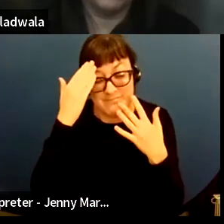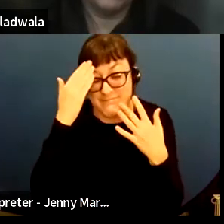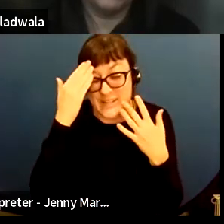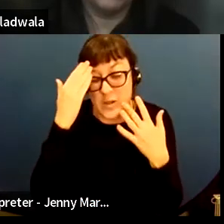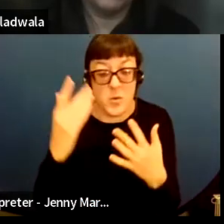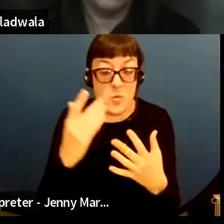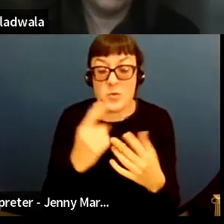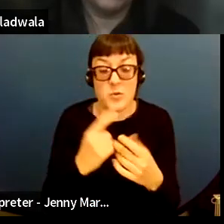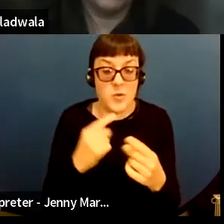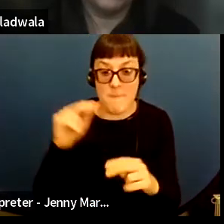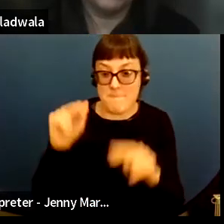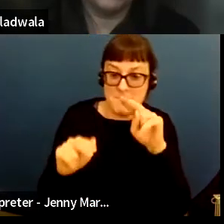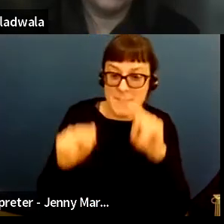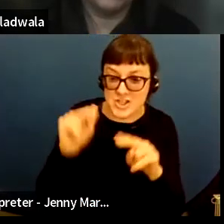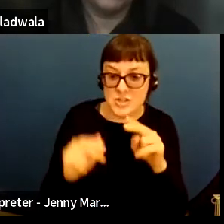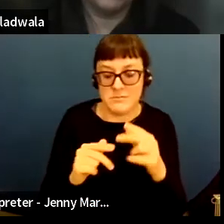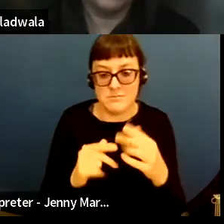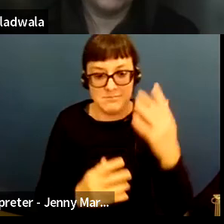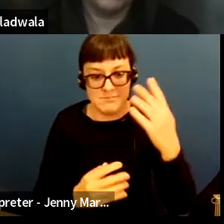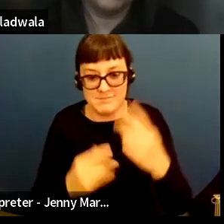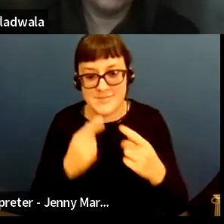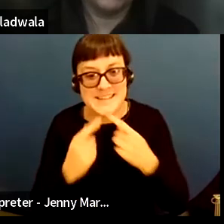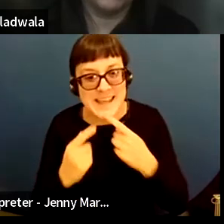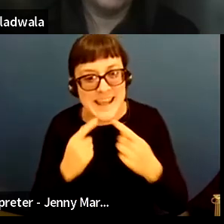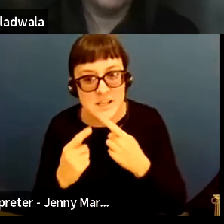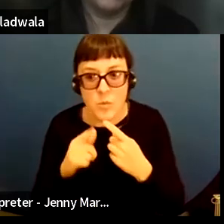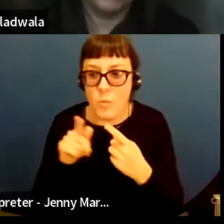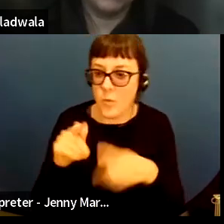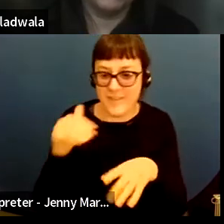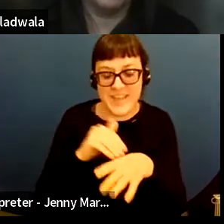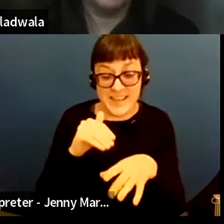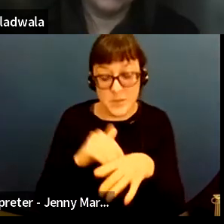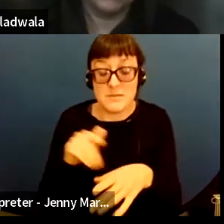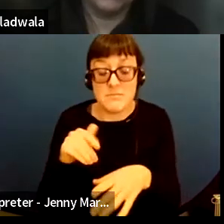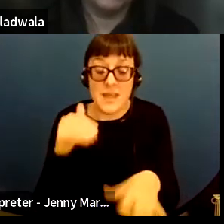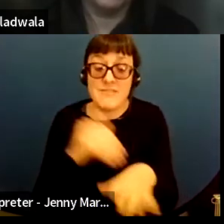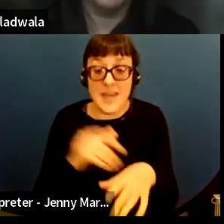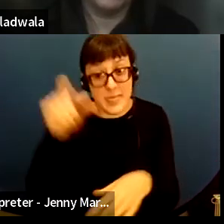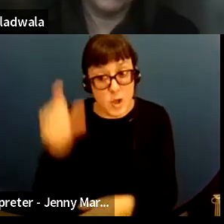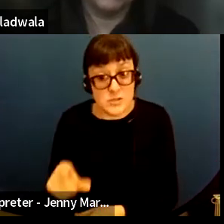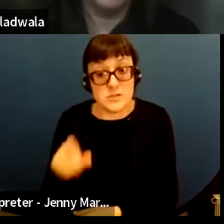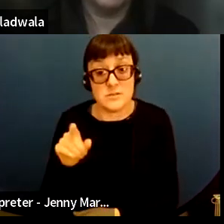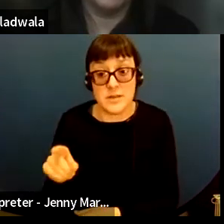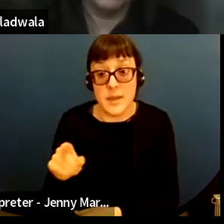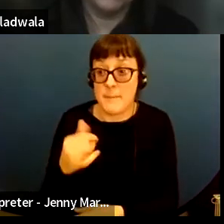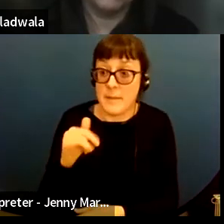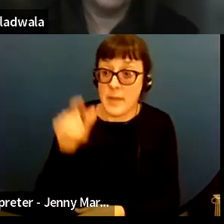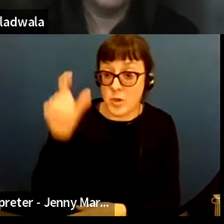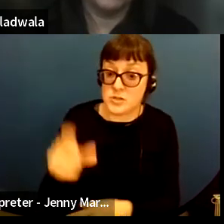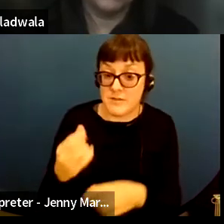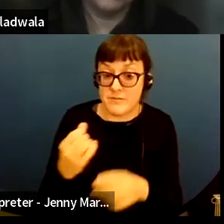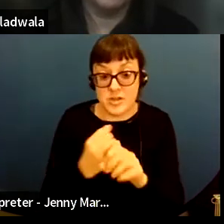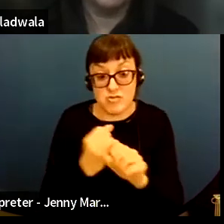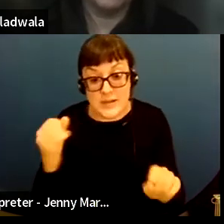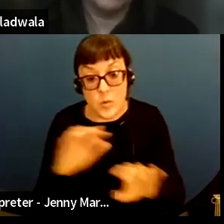have different kinds of effects on the individual, not just, you know, whether or not someone might attain a degree or something